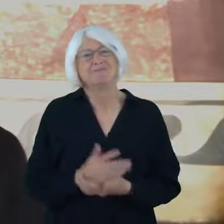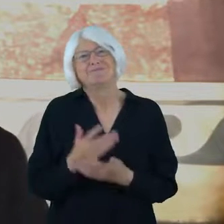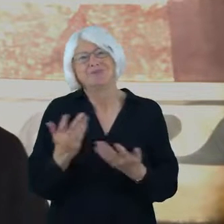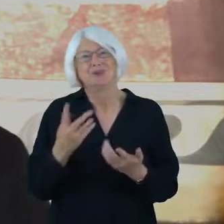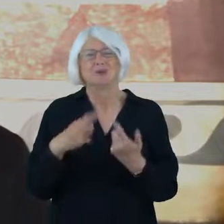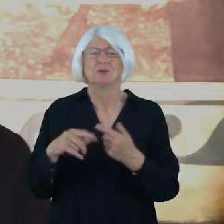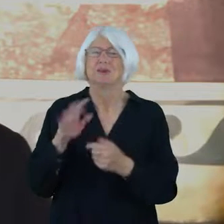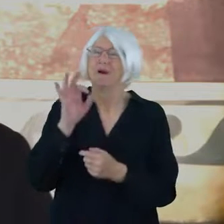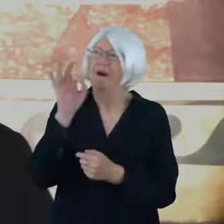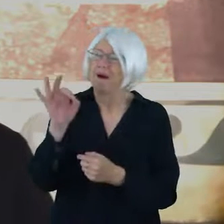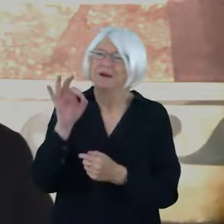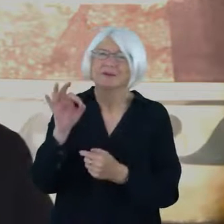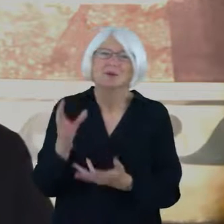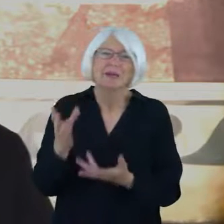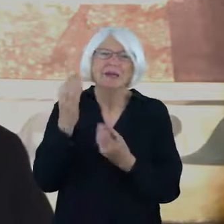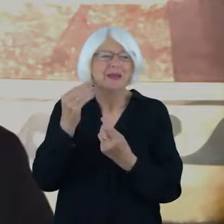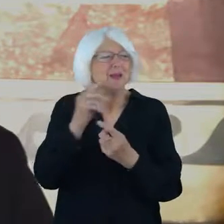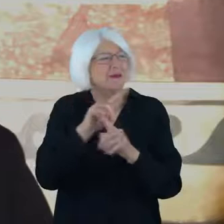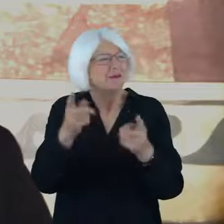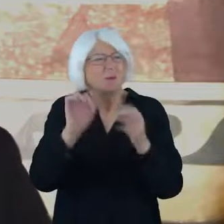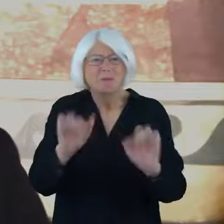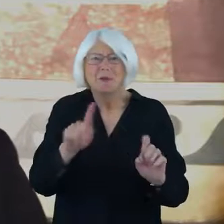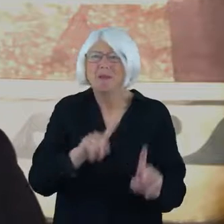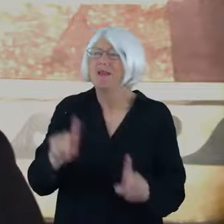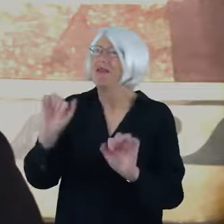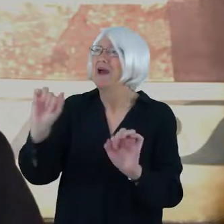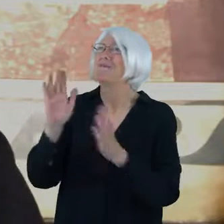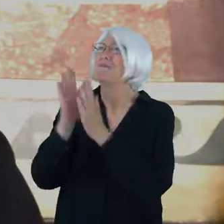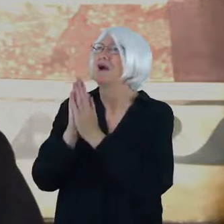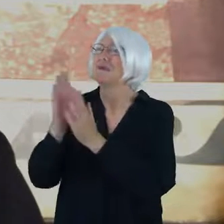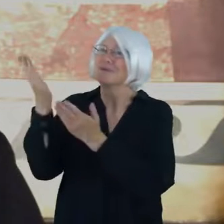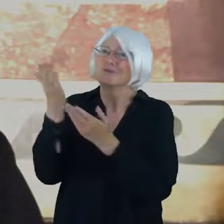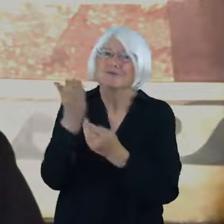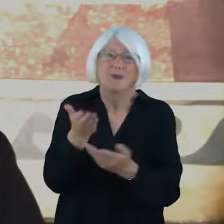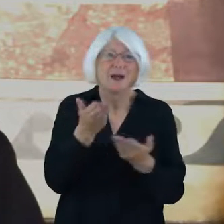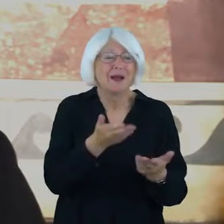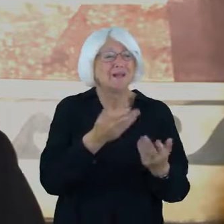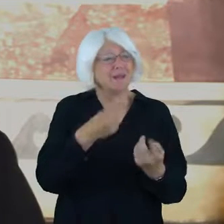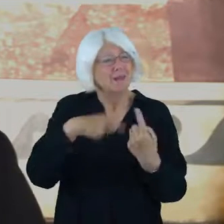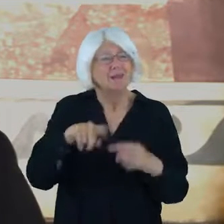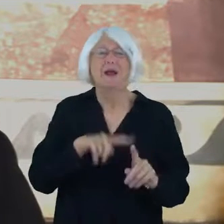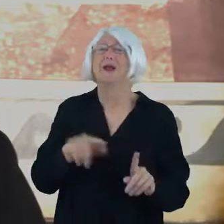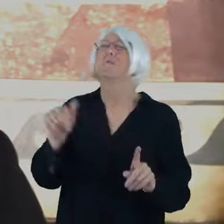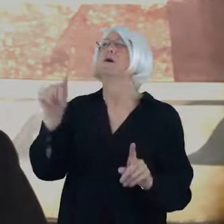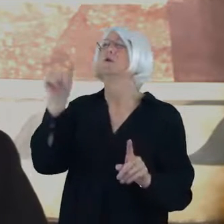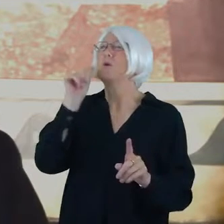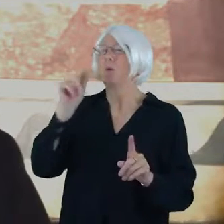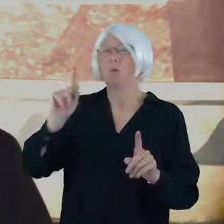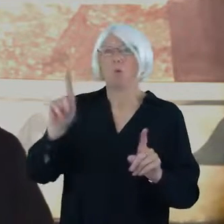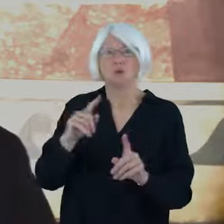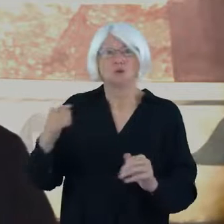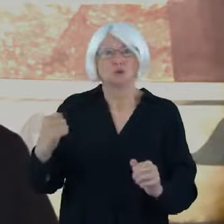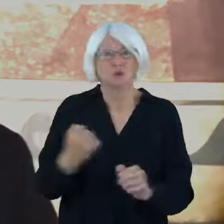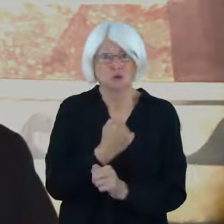O Lord, we beseech you mercifully to hear the prayers of your people who call upon you, and grant that they may both perceive and know what things